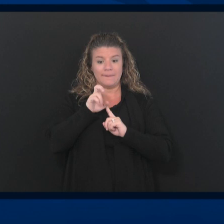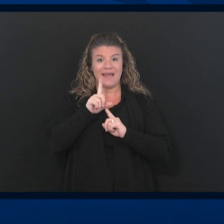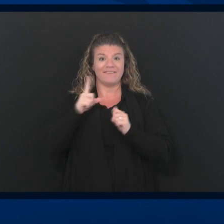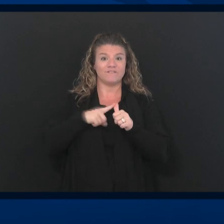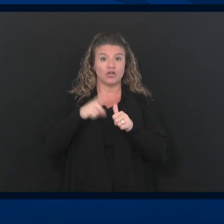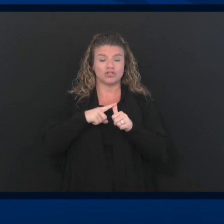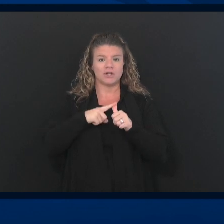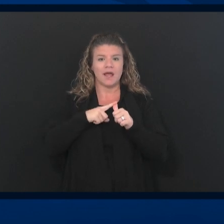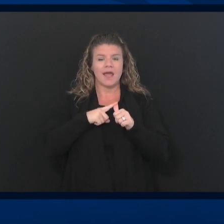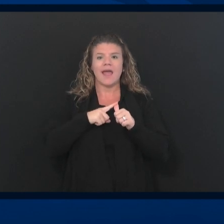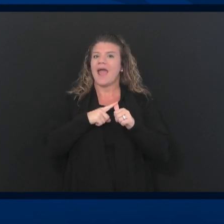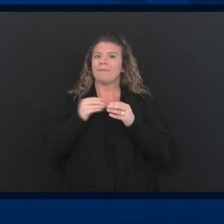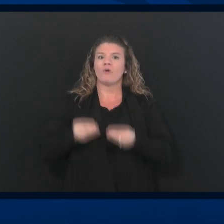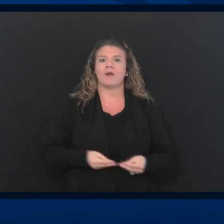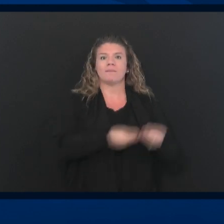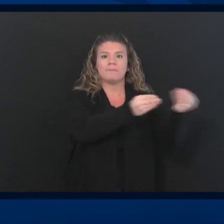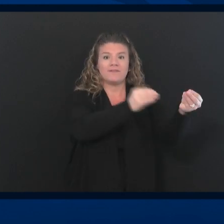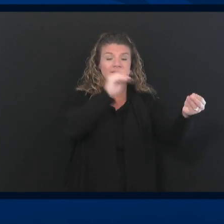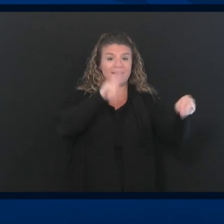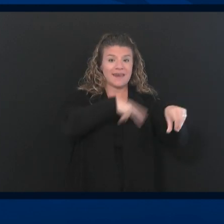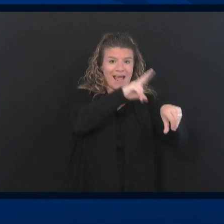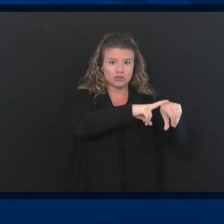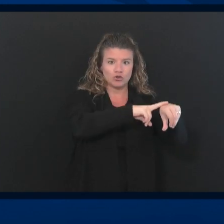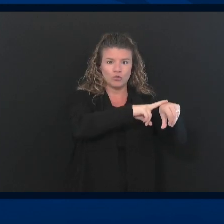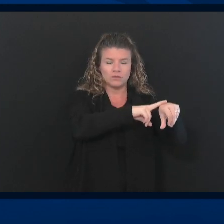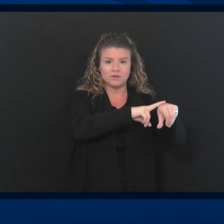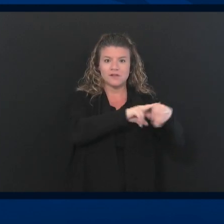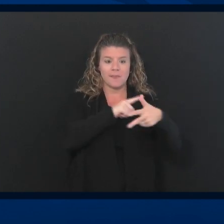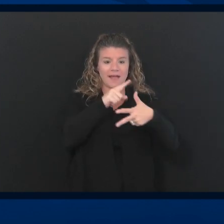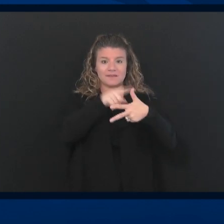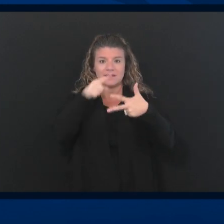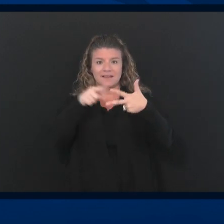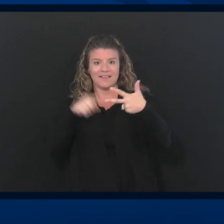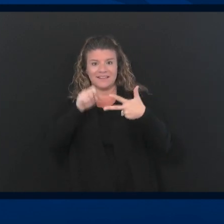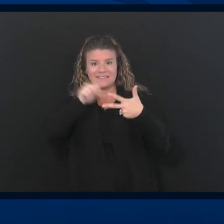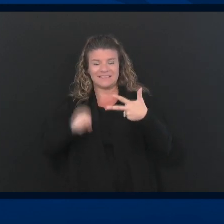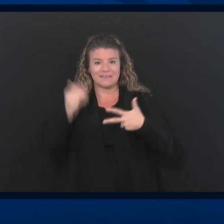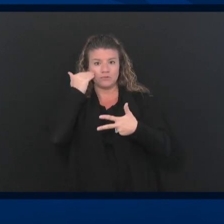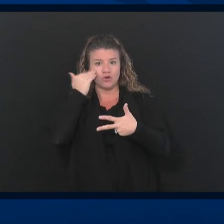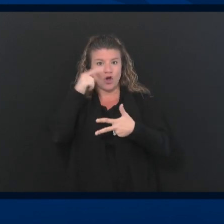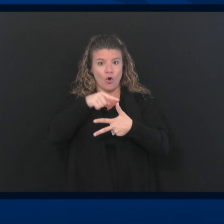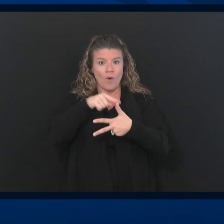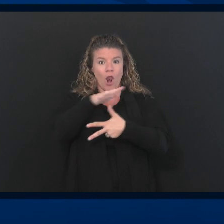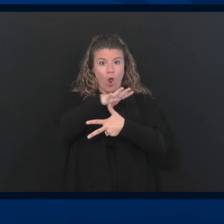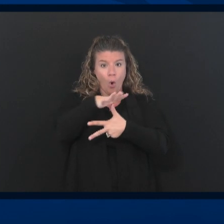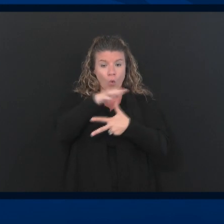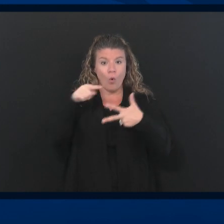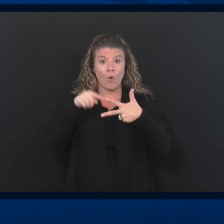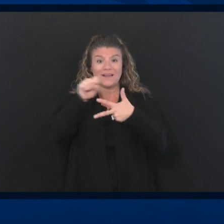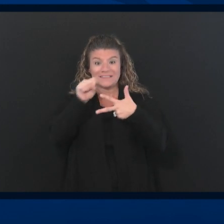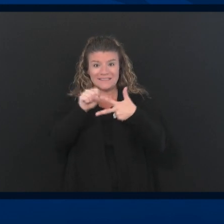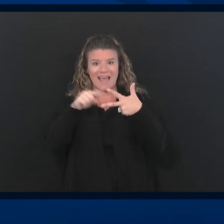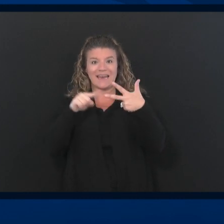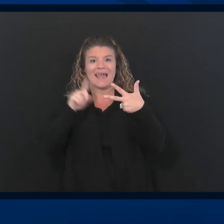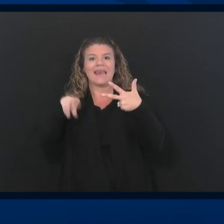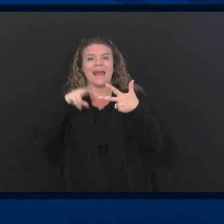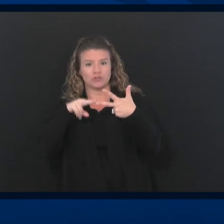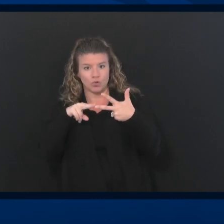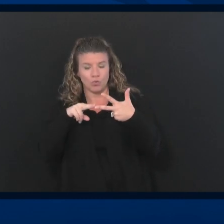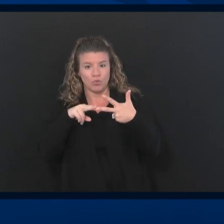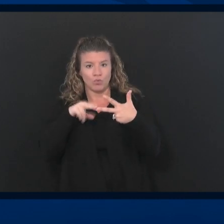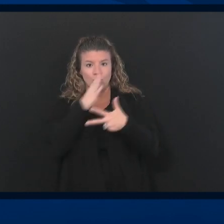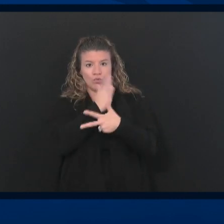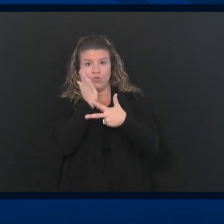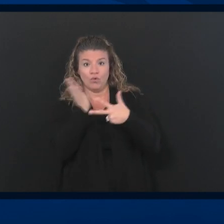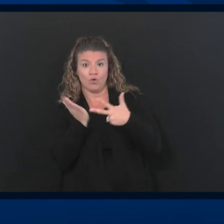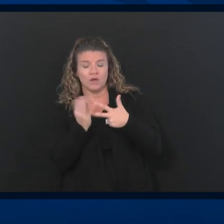Virginia is updated. So this is just part of the routine system to be aware of that and know that. We also think hospitalizations are a